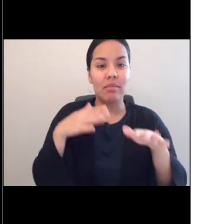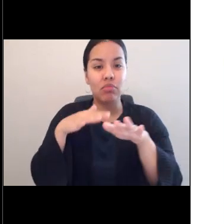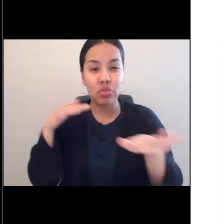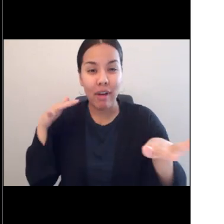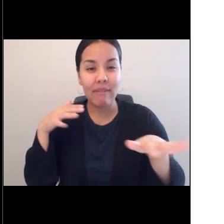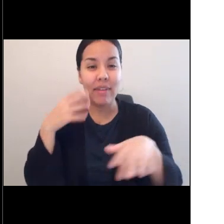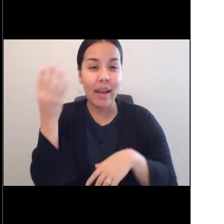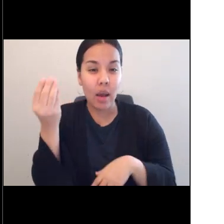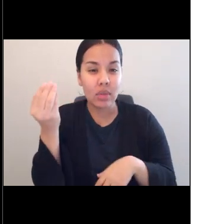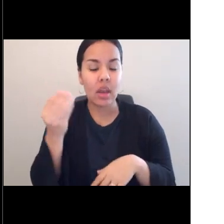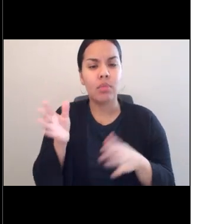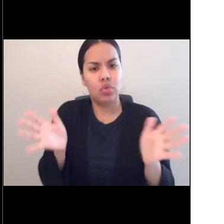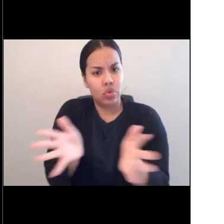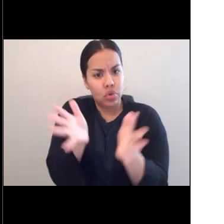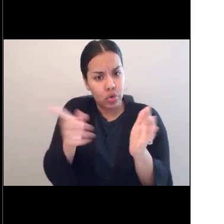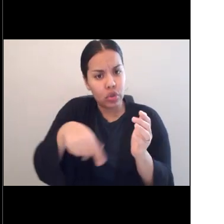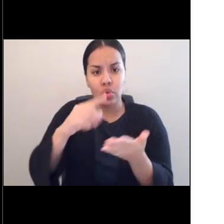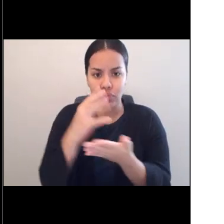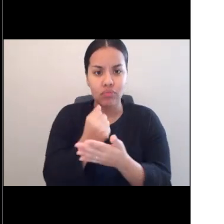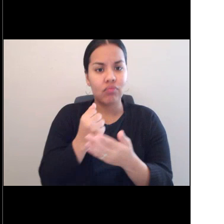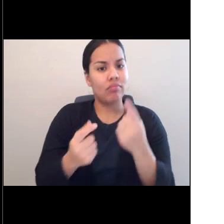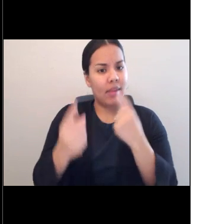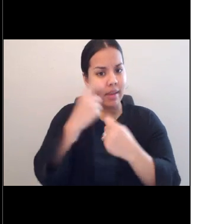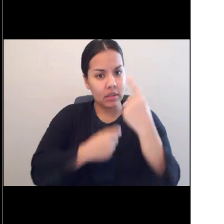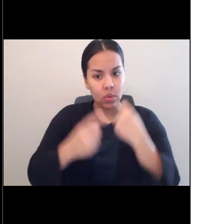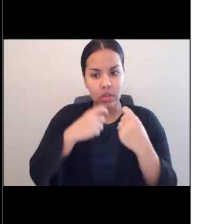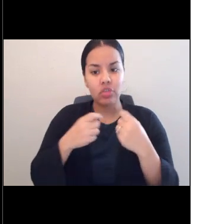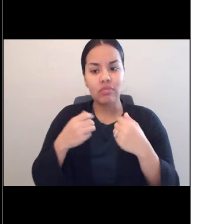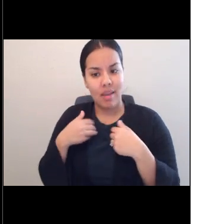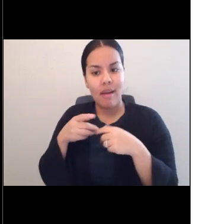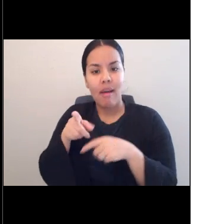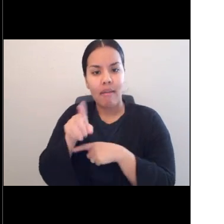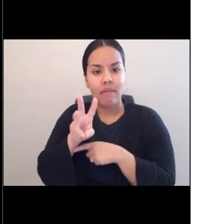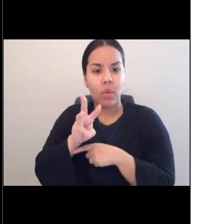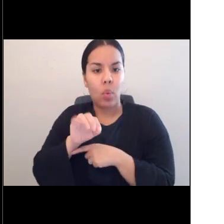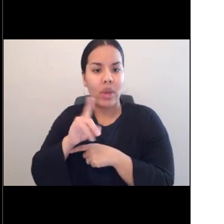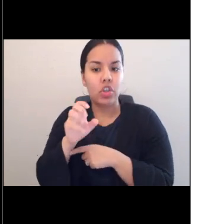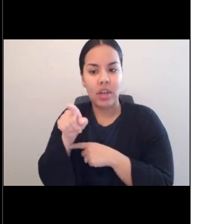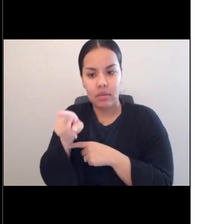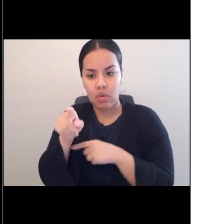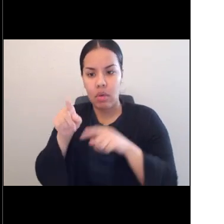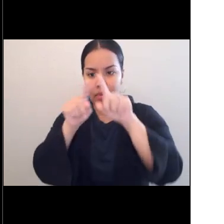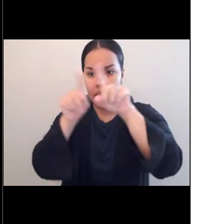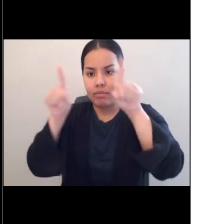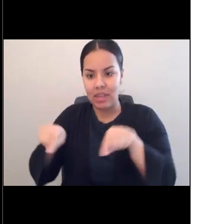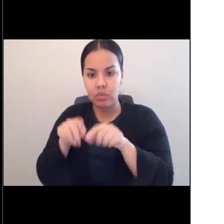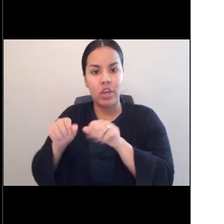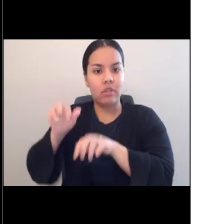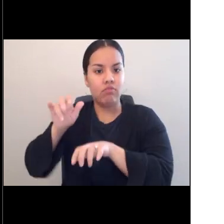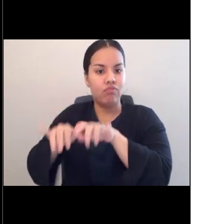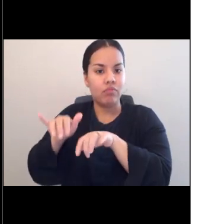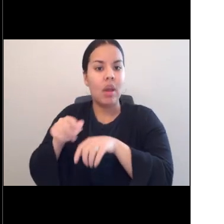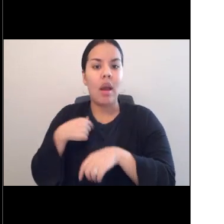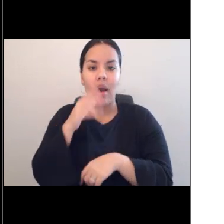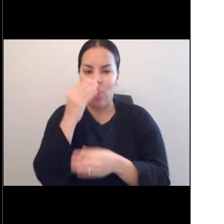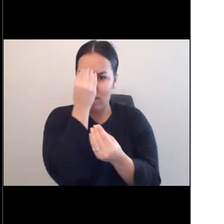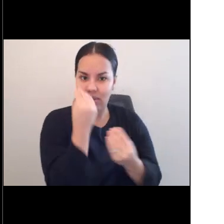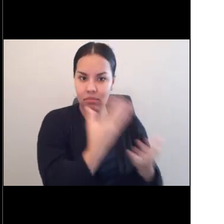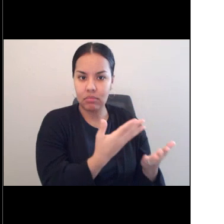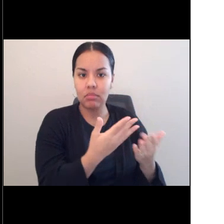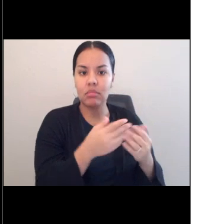any time. There is a questions widget on your GoToWebinar dashboard that you can use. I'll pass the questions along to the panelists who